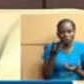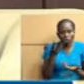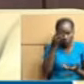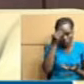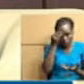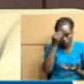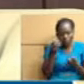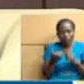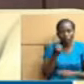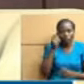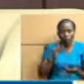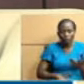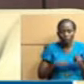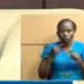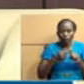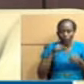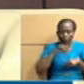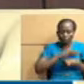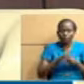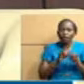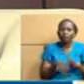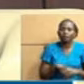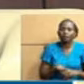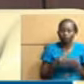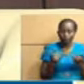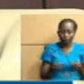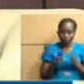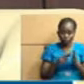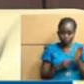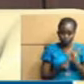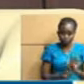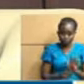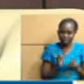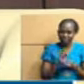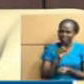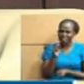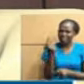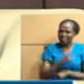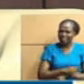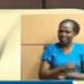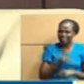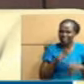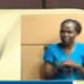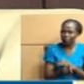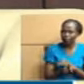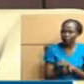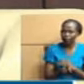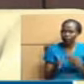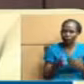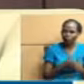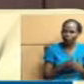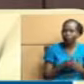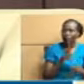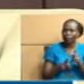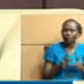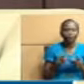from COVID-19? So if you run out, like the report said, 15 days, 15 days into the lockdown, majority of the people were out of